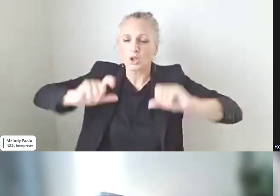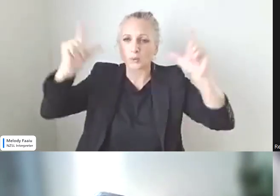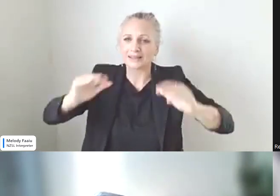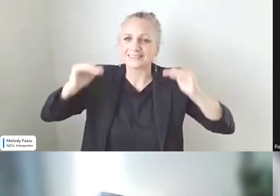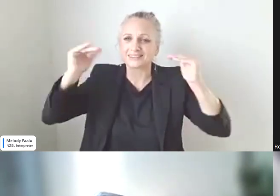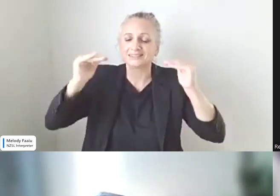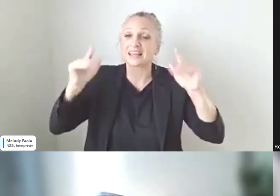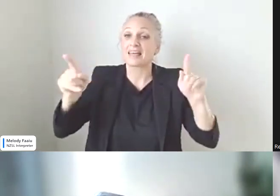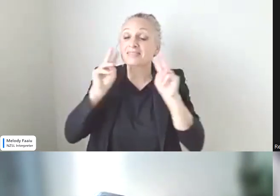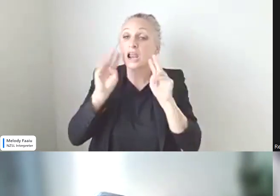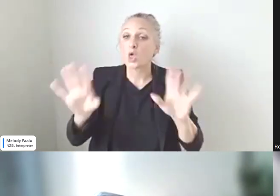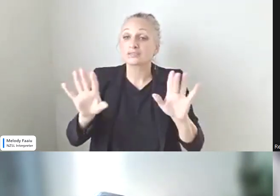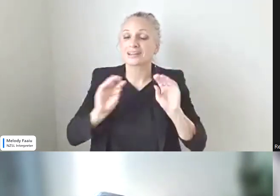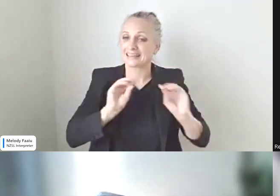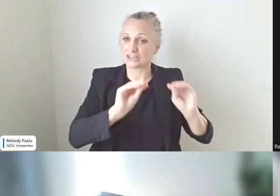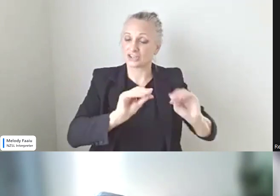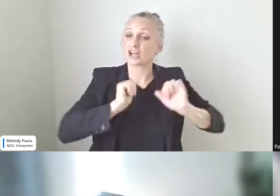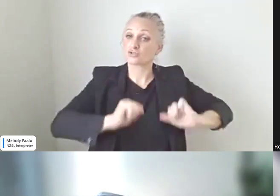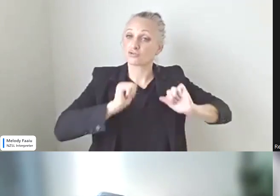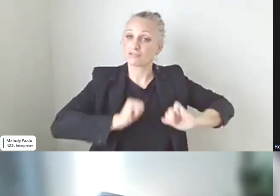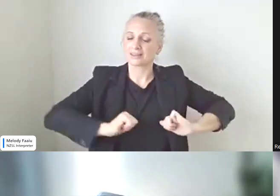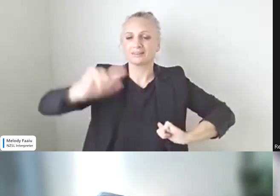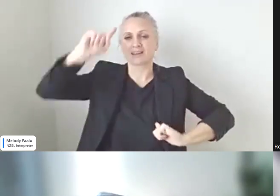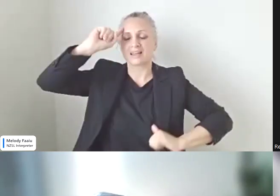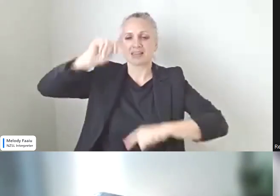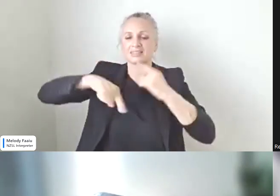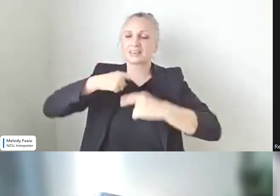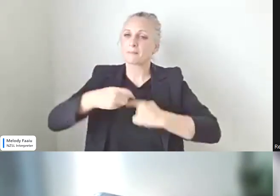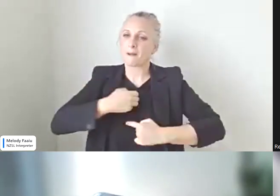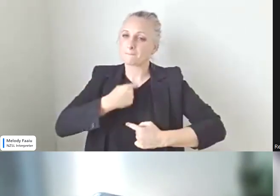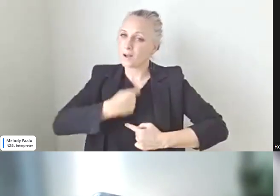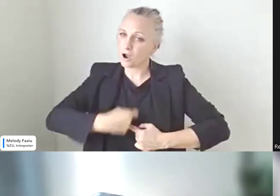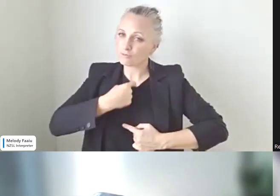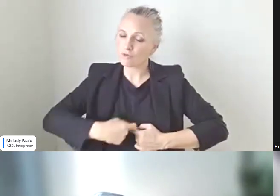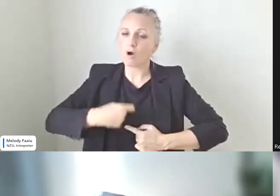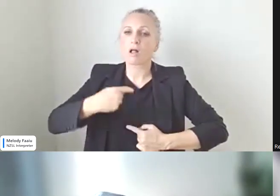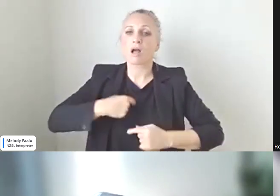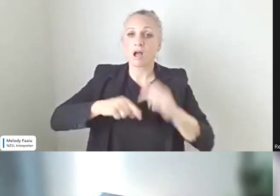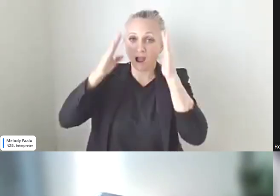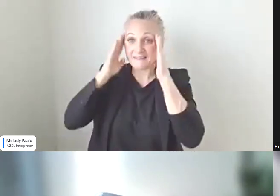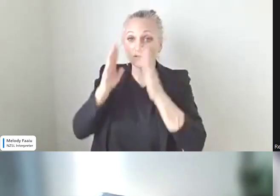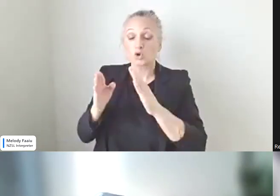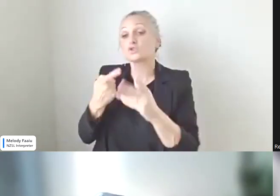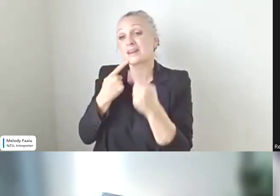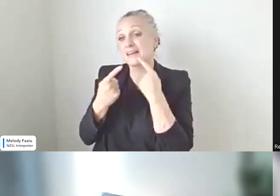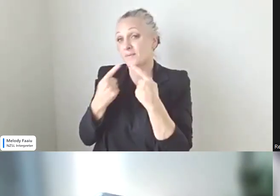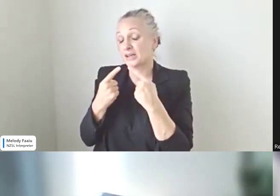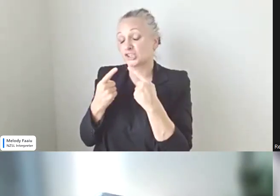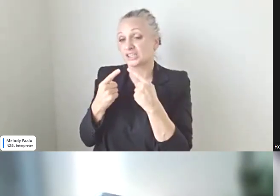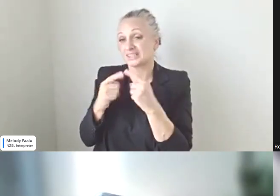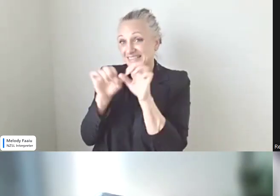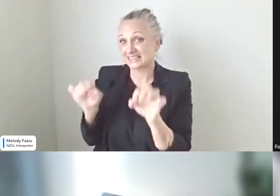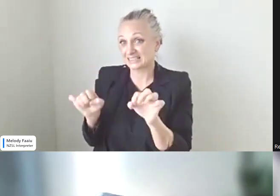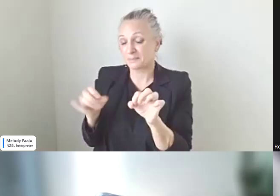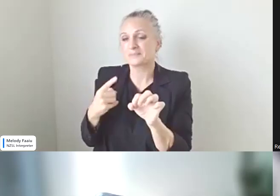training. Thinking about my role, I focus on business information systems, and perhaps our curricula needs to